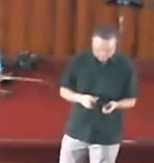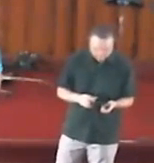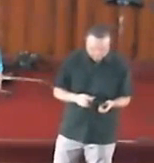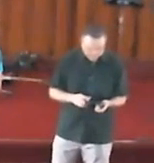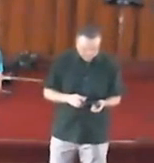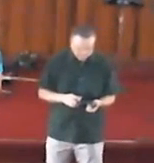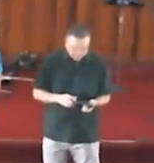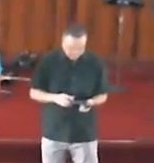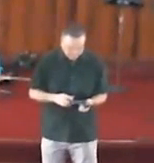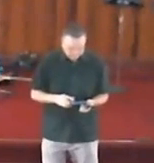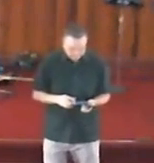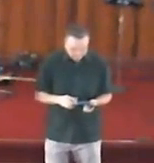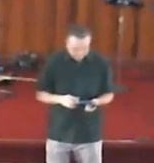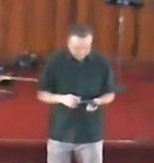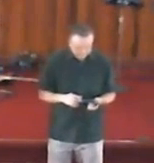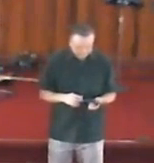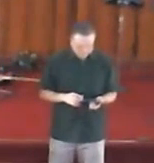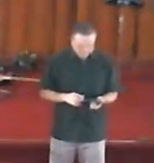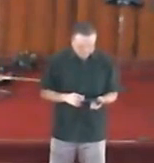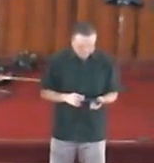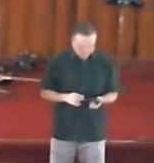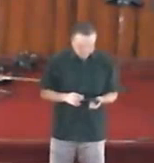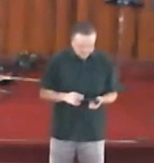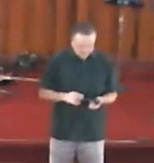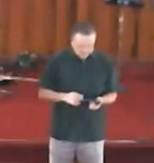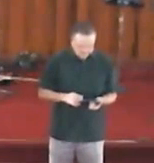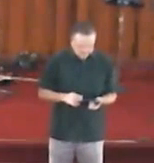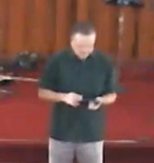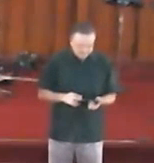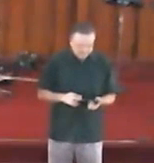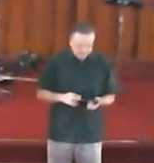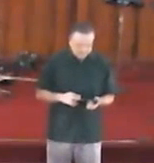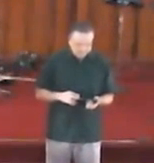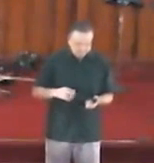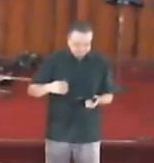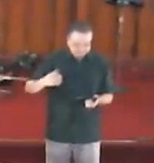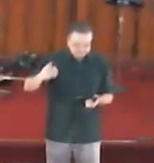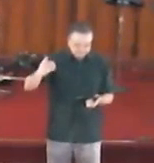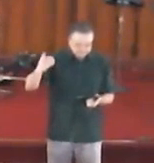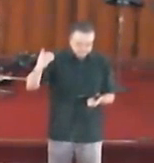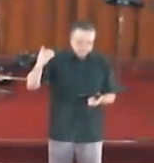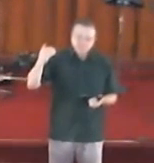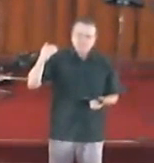became pillars of the church in Ephesus. Entonces,